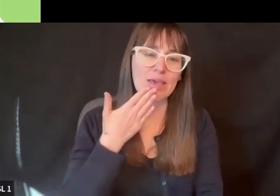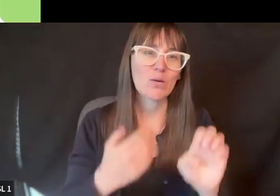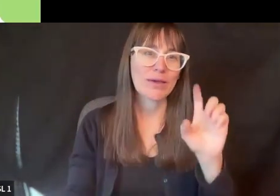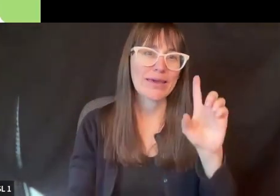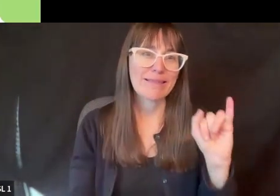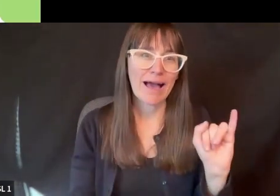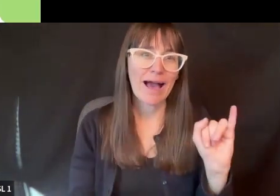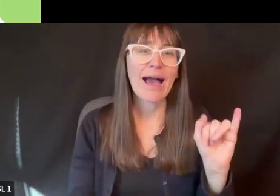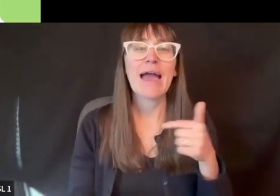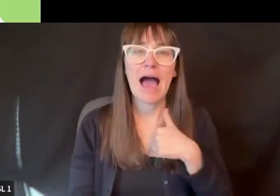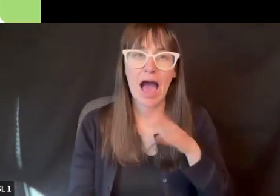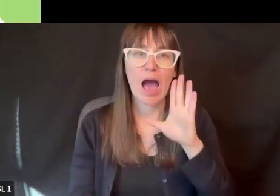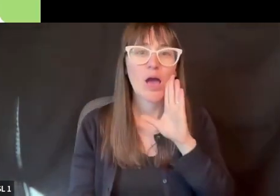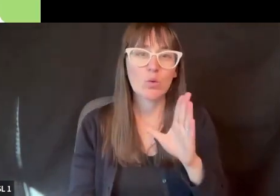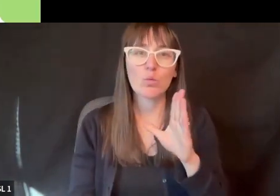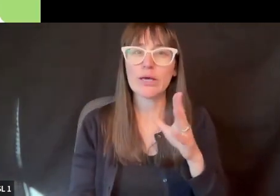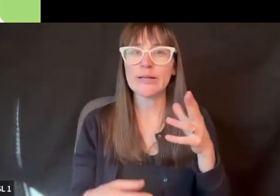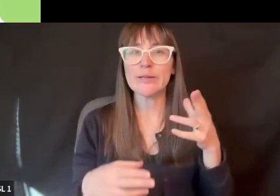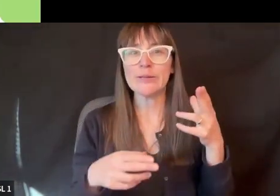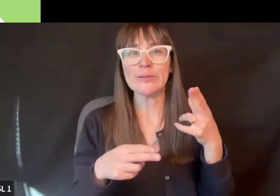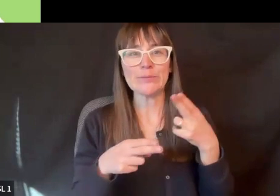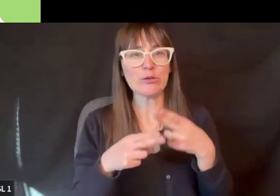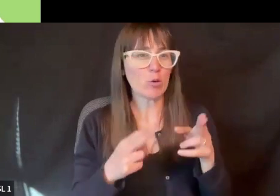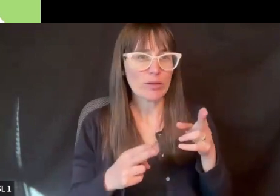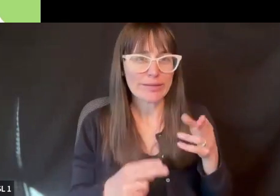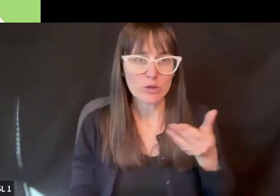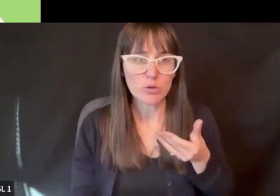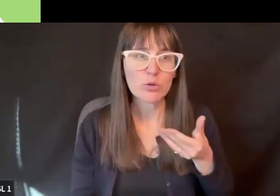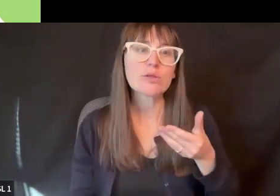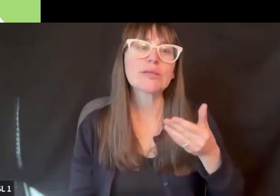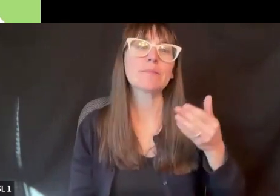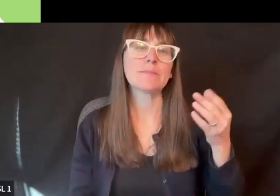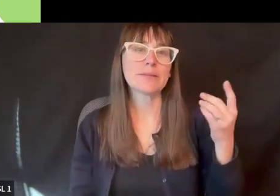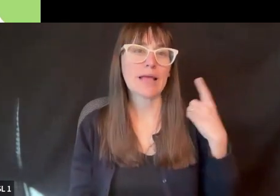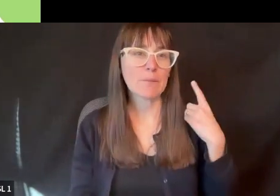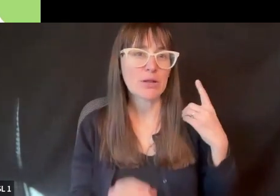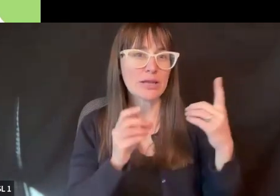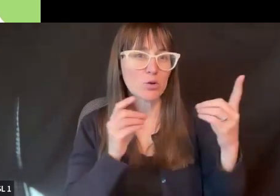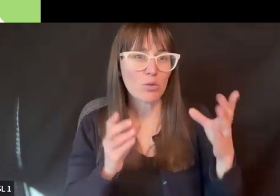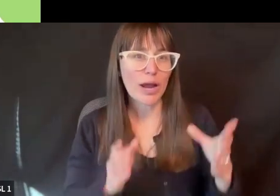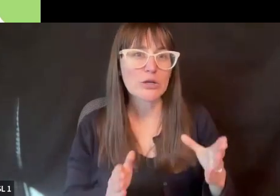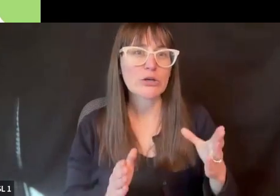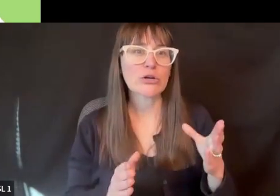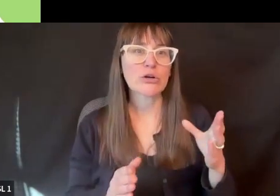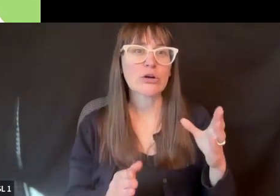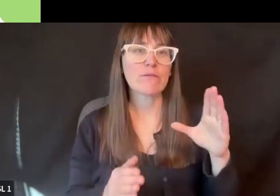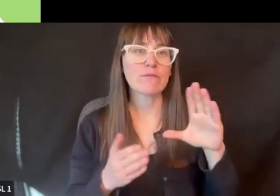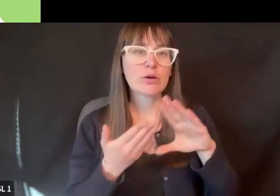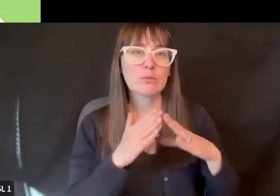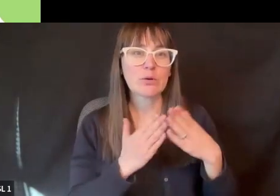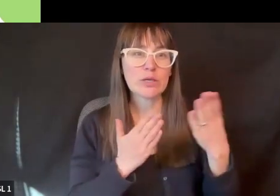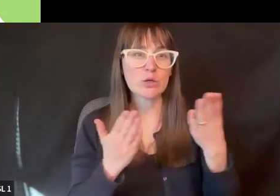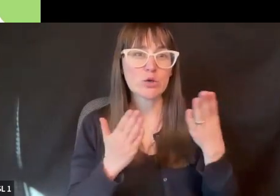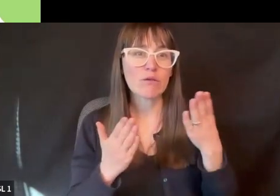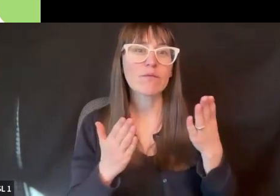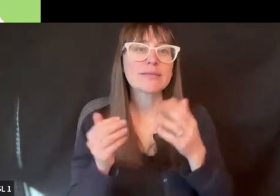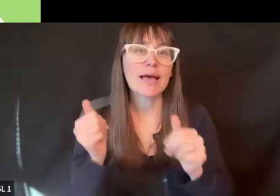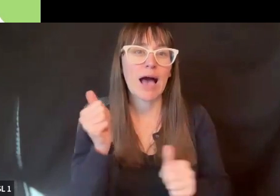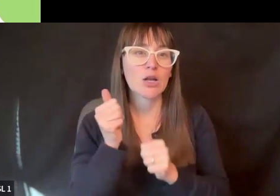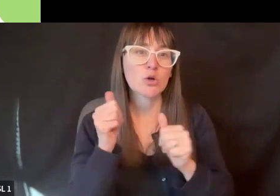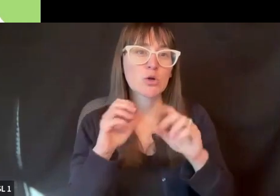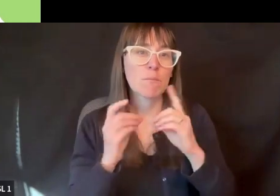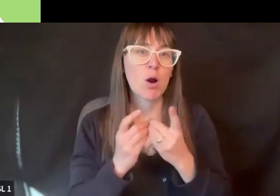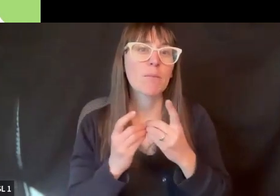Thank you, Eli. I will do the same. I am, brief introduction, Cindy Kaufman. I'm the Deputy Director of